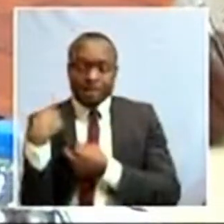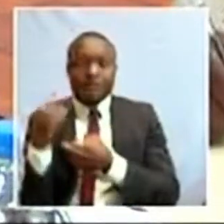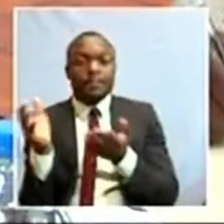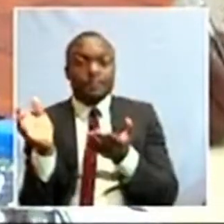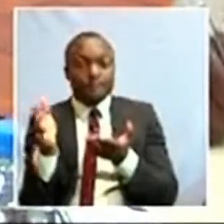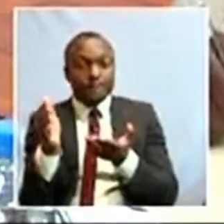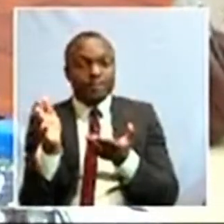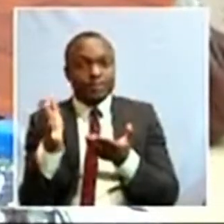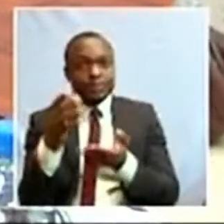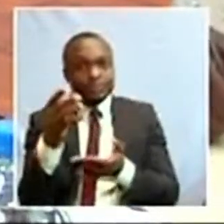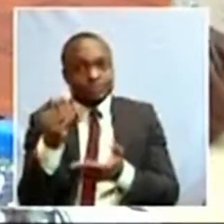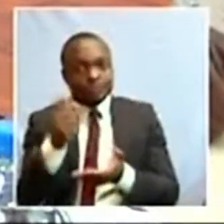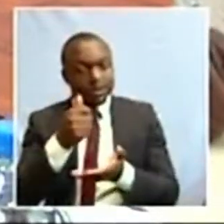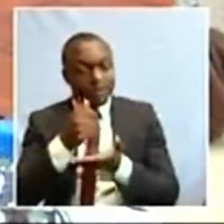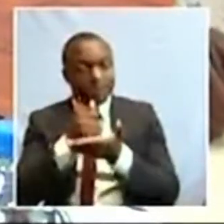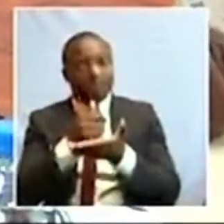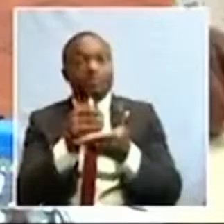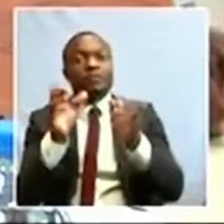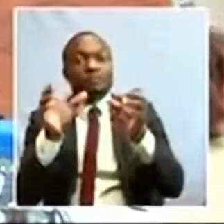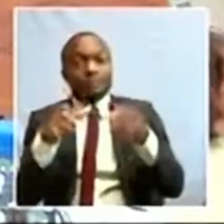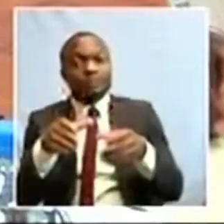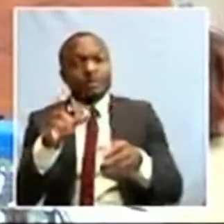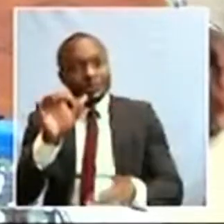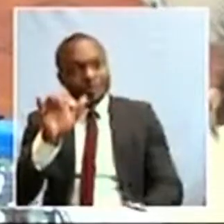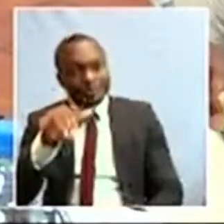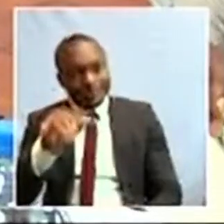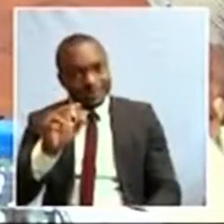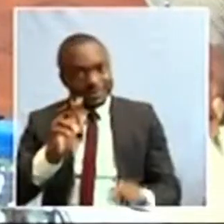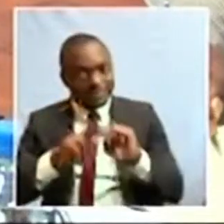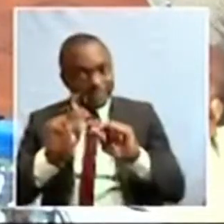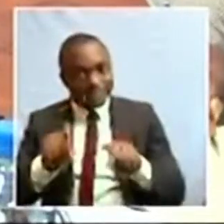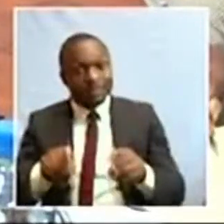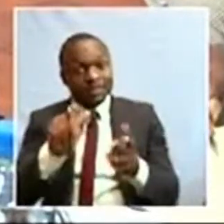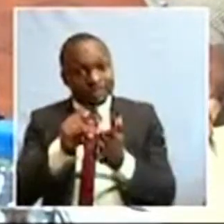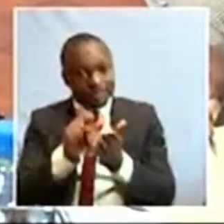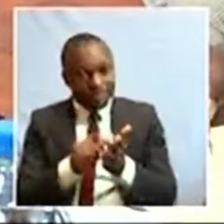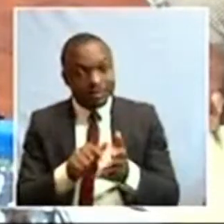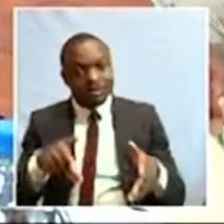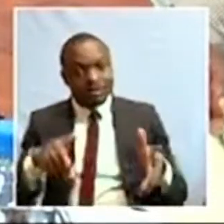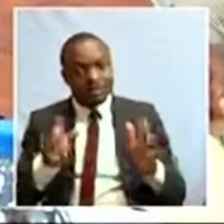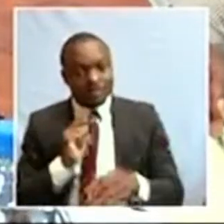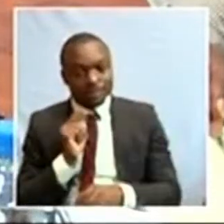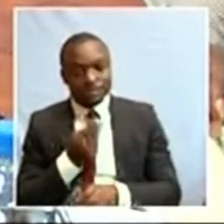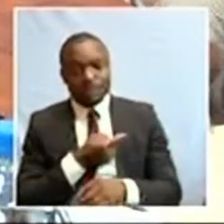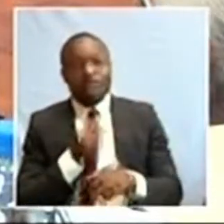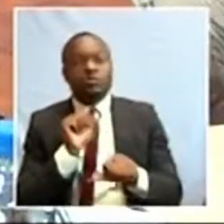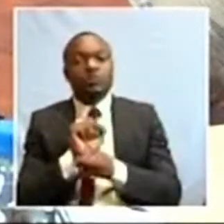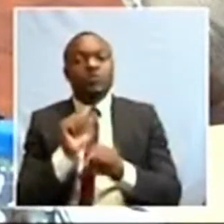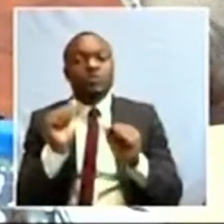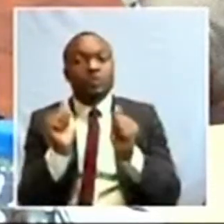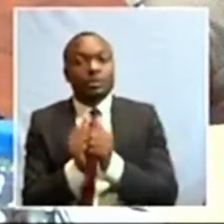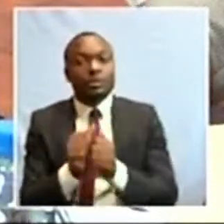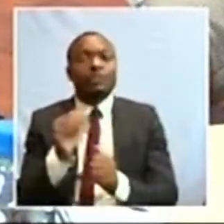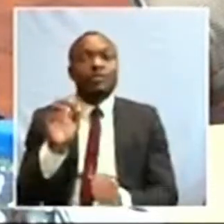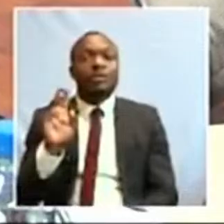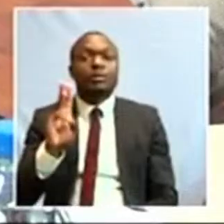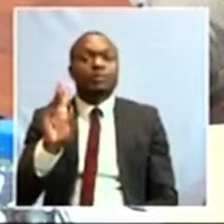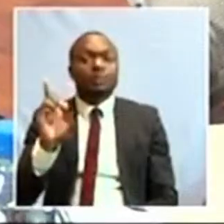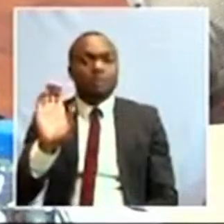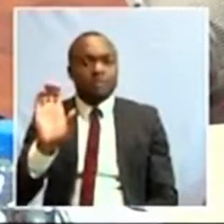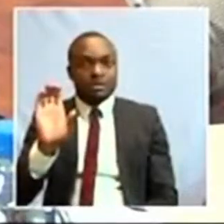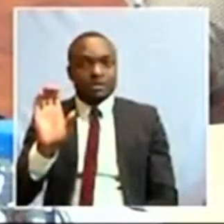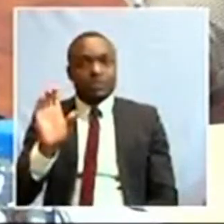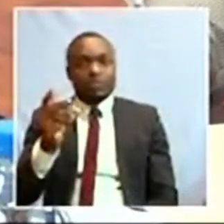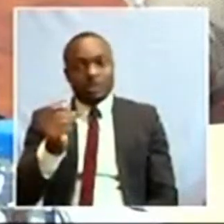revenue on behalf of the council. Yes, Chair, the law allows us to work with the WDC when it comes to revenue collection.